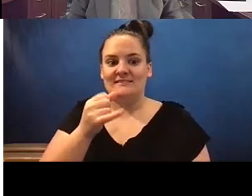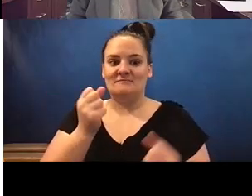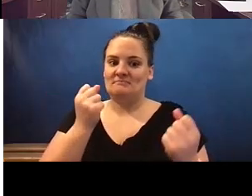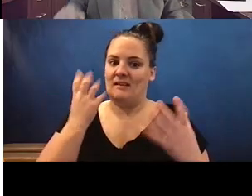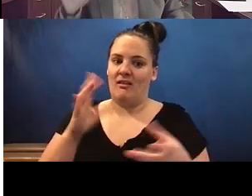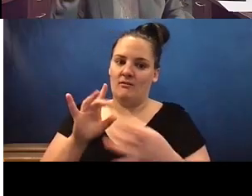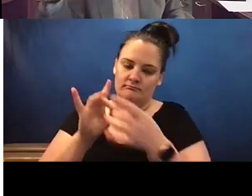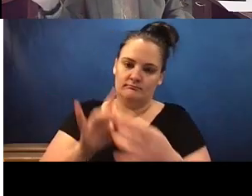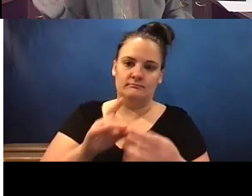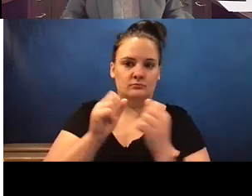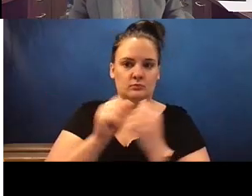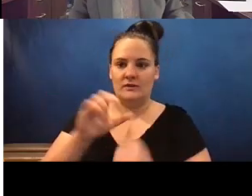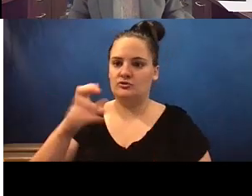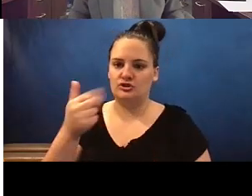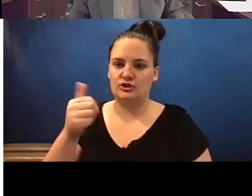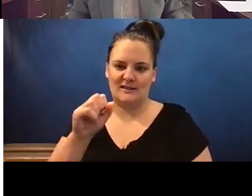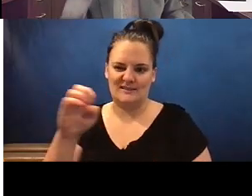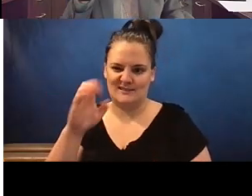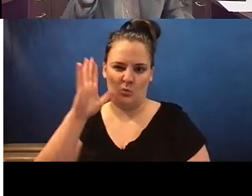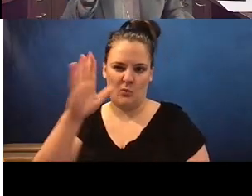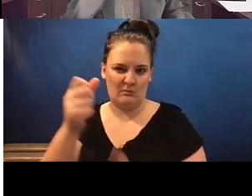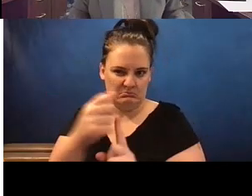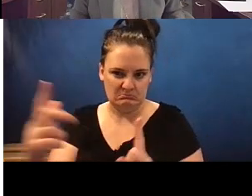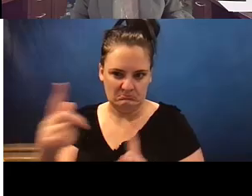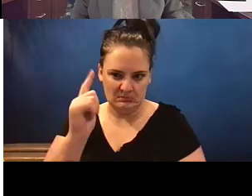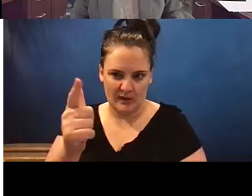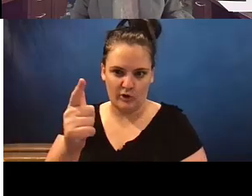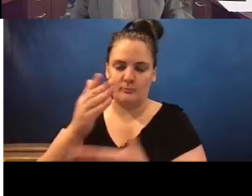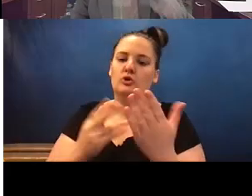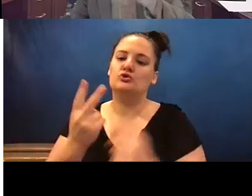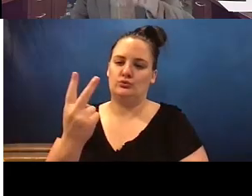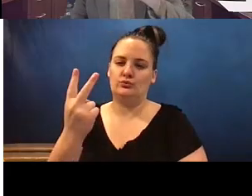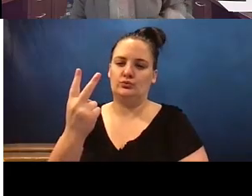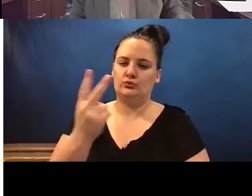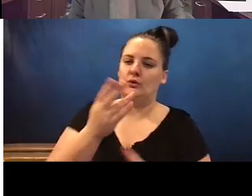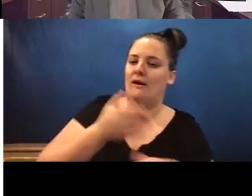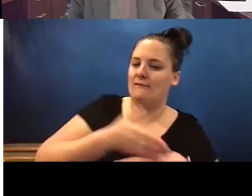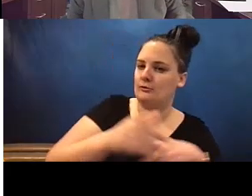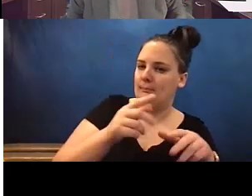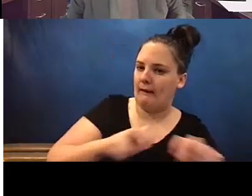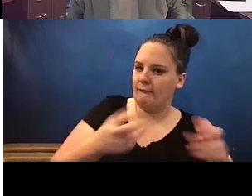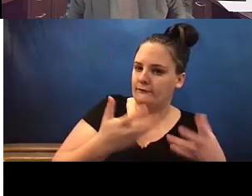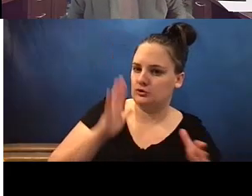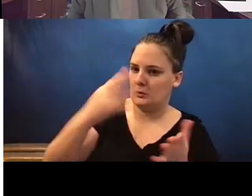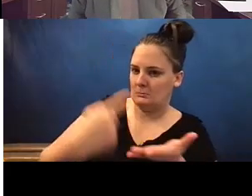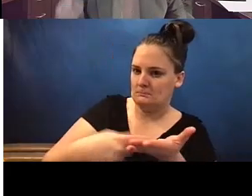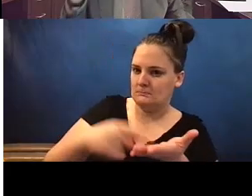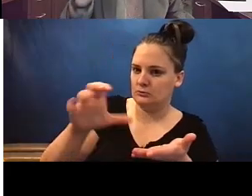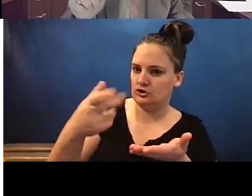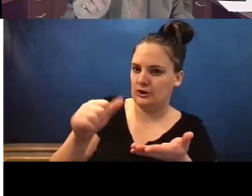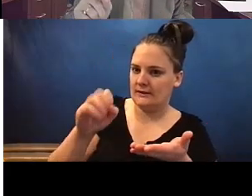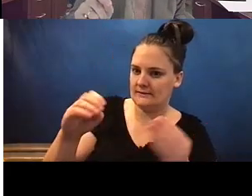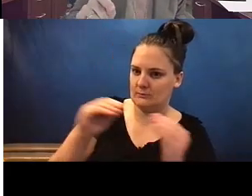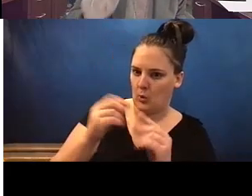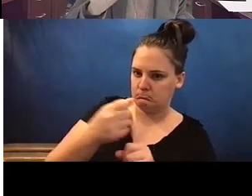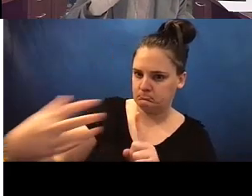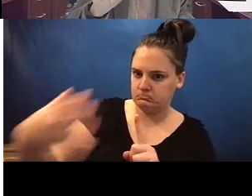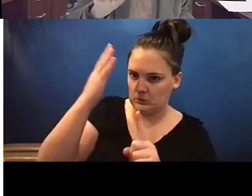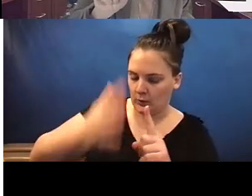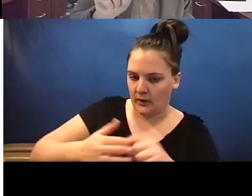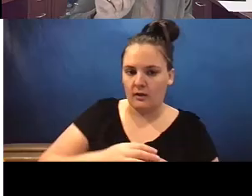We'll talk about that in part 2 after the panel. And how do we collaborate to bring down more federal dollars